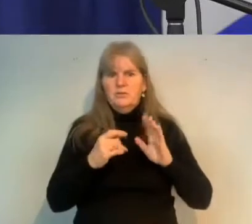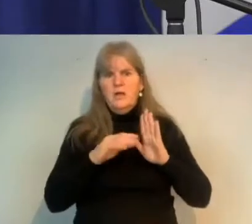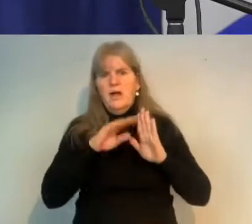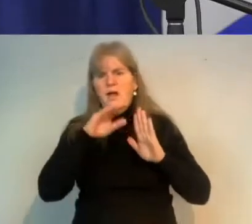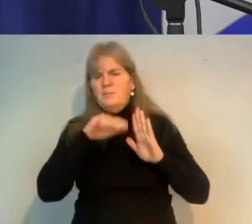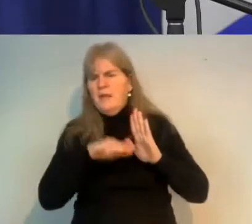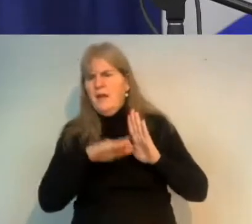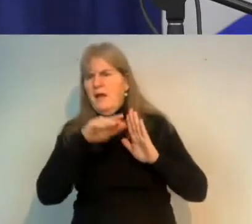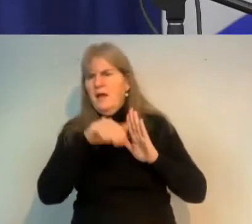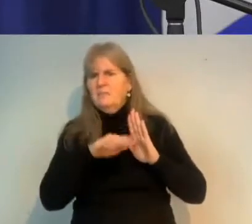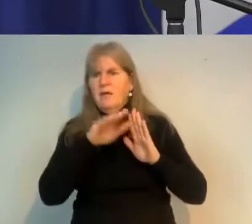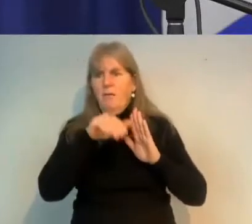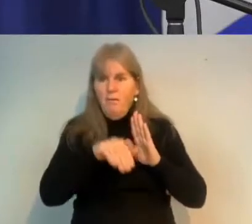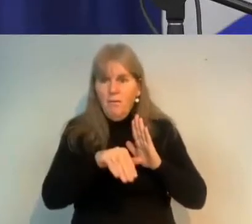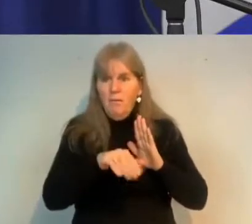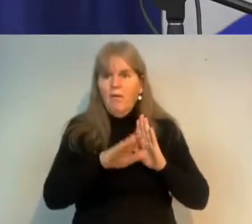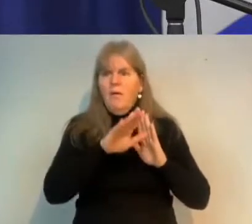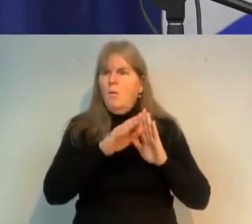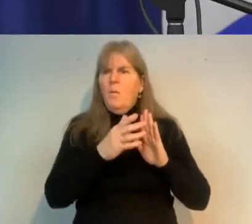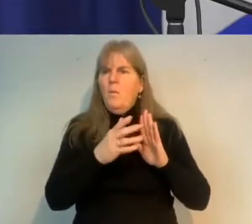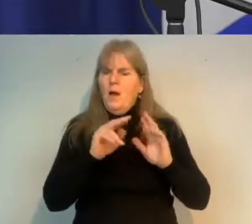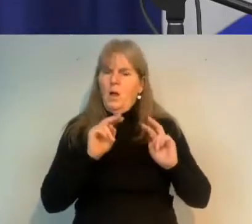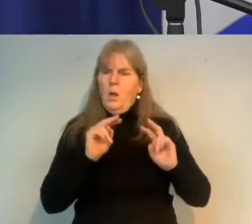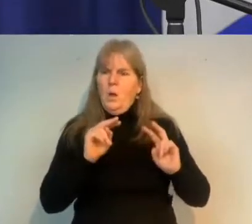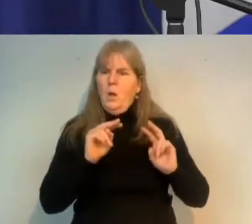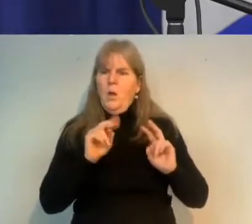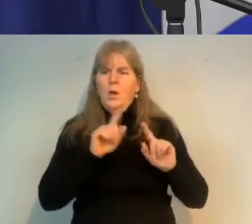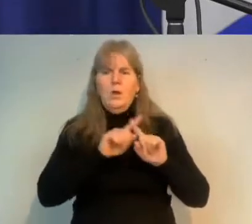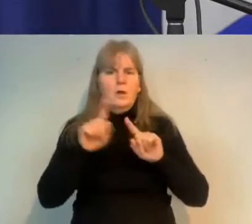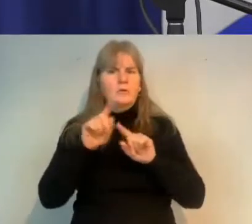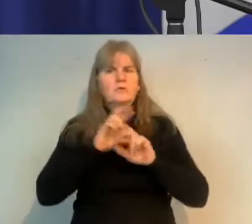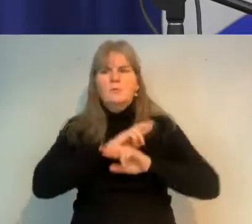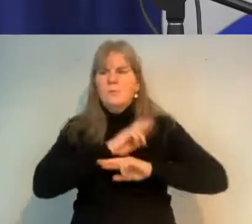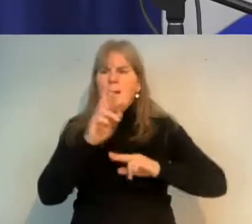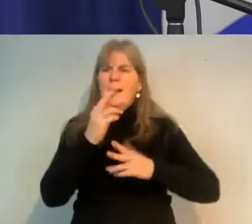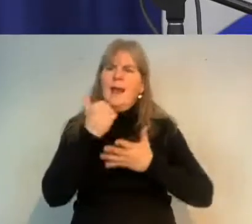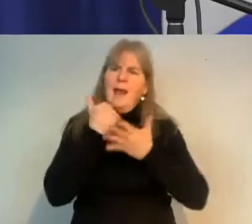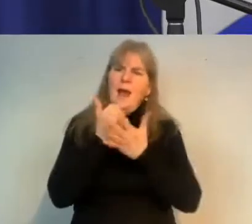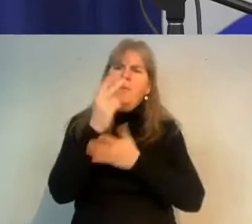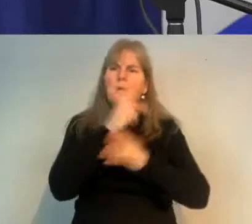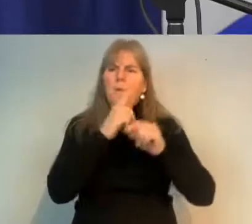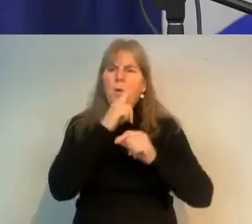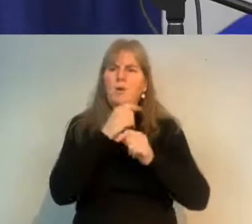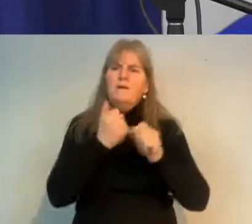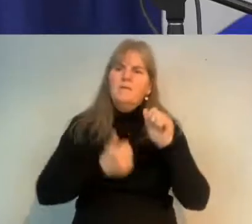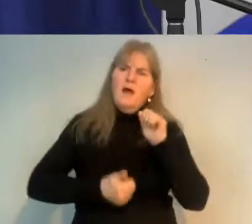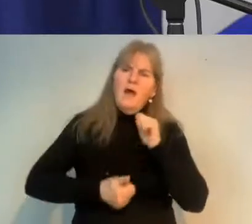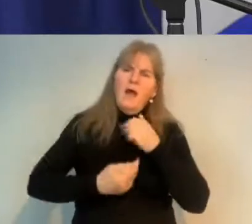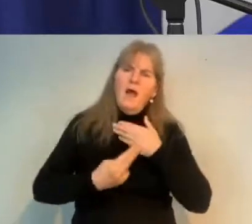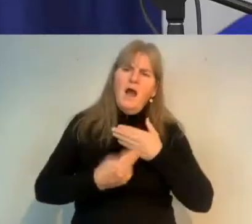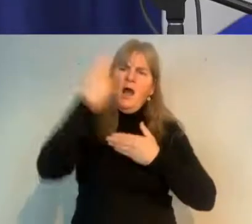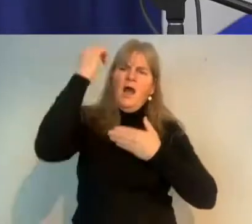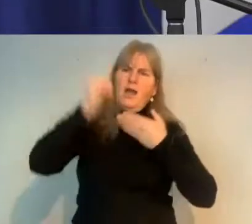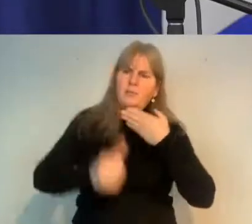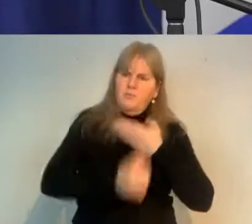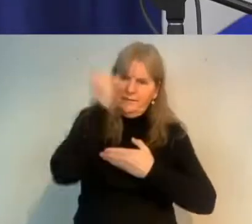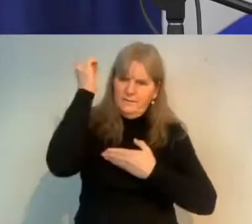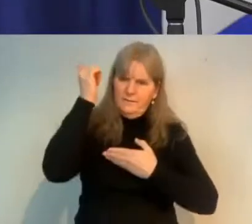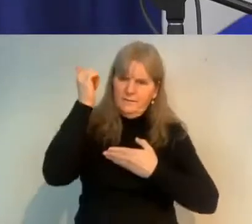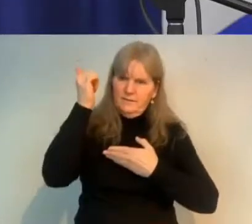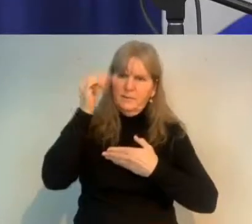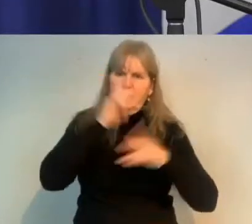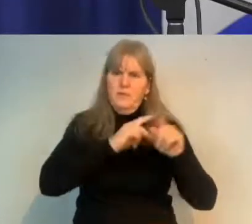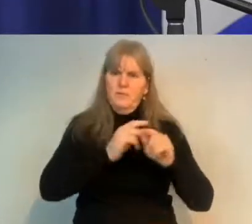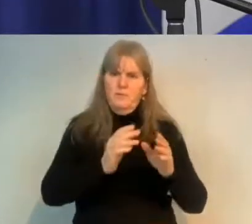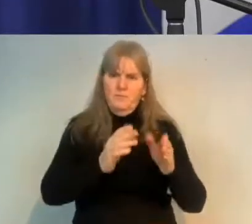and also we're looking to help those people who are at risk of severe outcomes, because those are the ones who need medical and public health